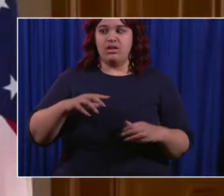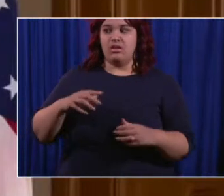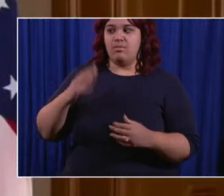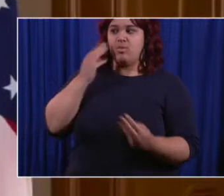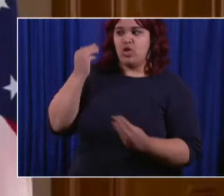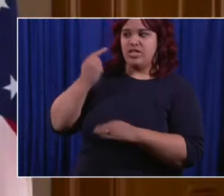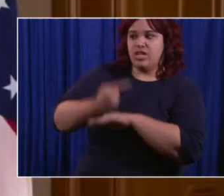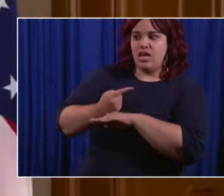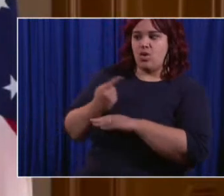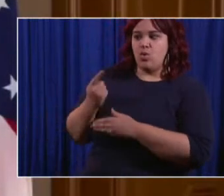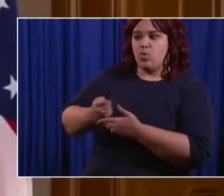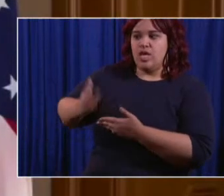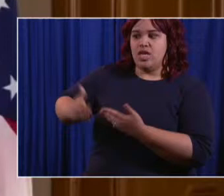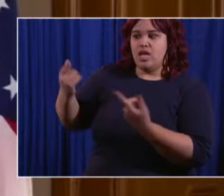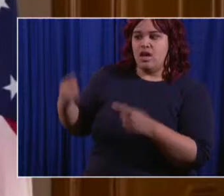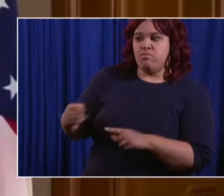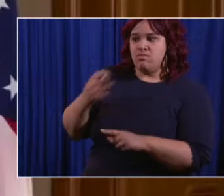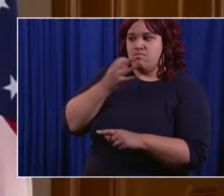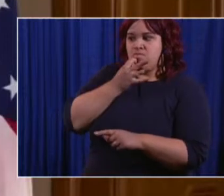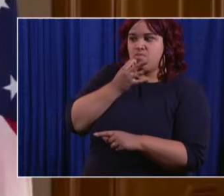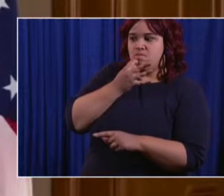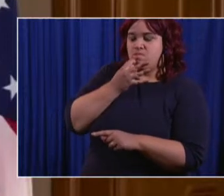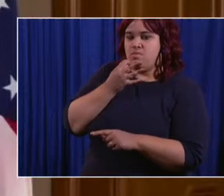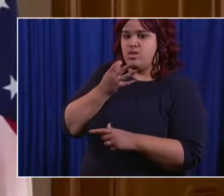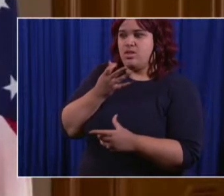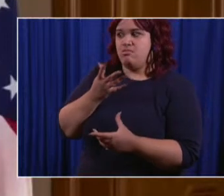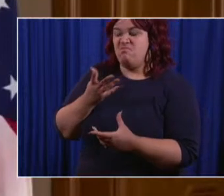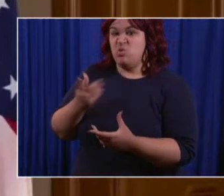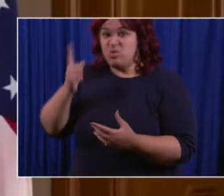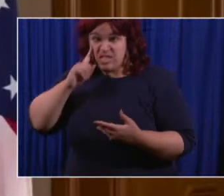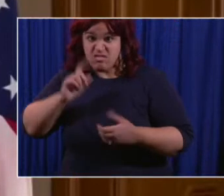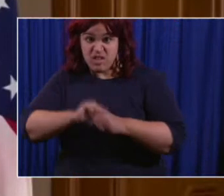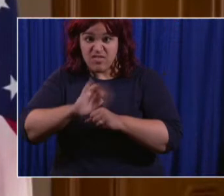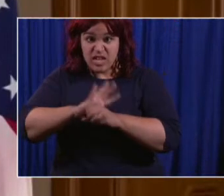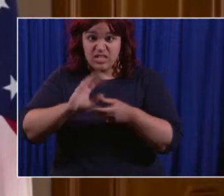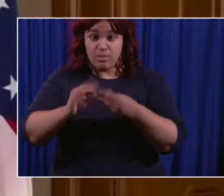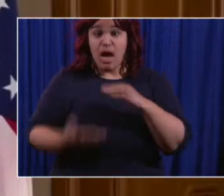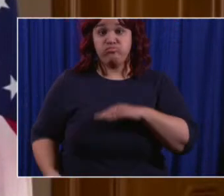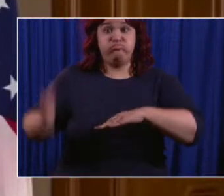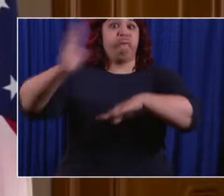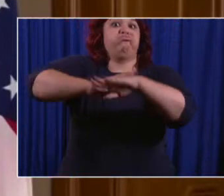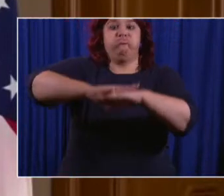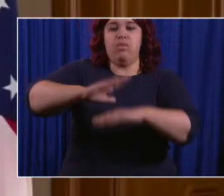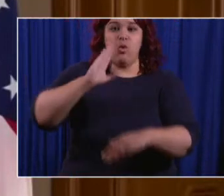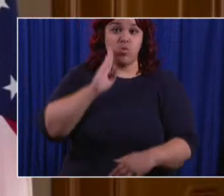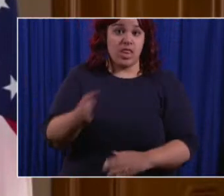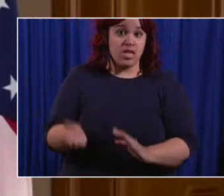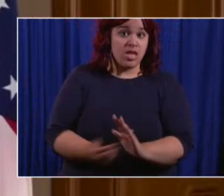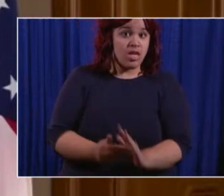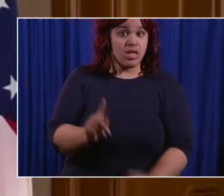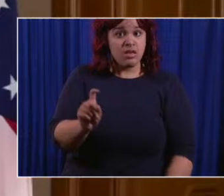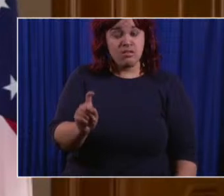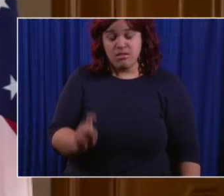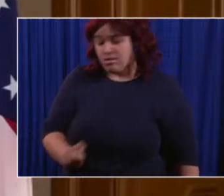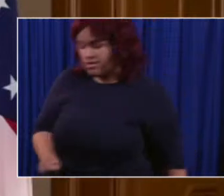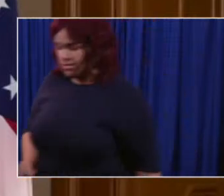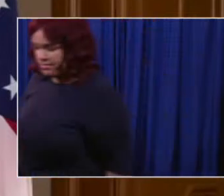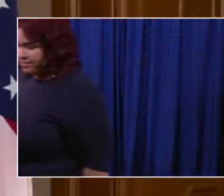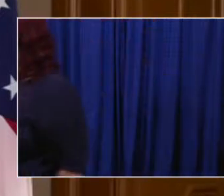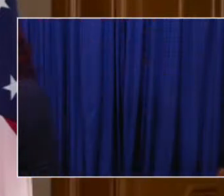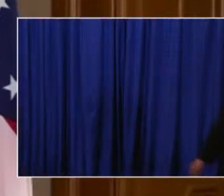Well, we have something going for us, and that is a lot of people vaccinated. And that's why we're trying to get more people vaccinated. But, for